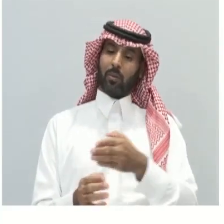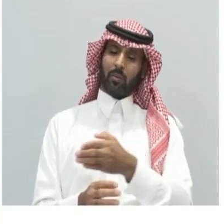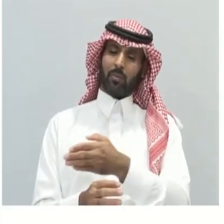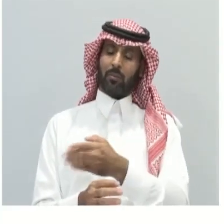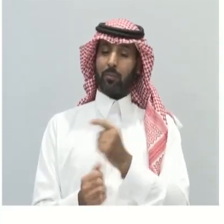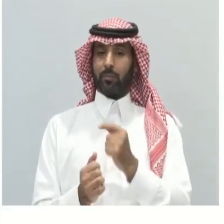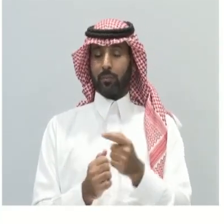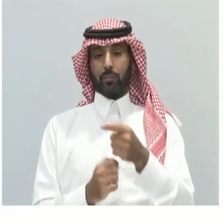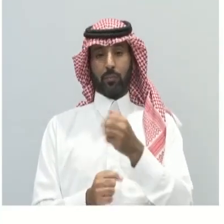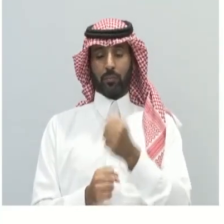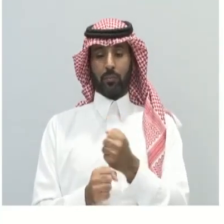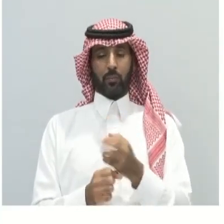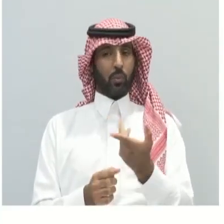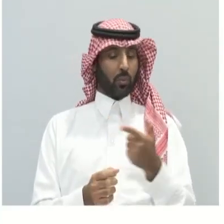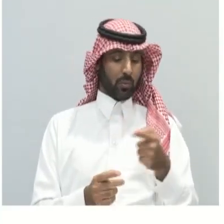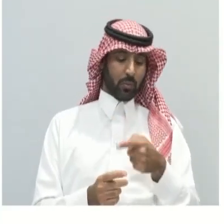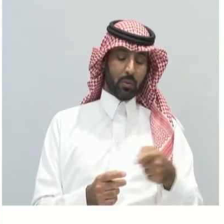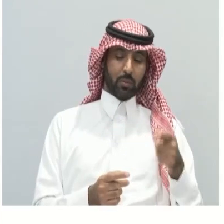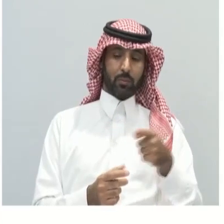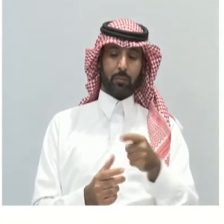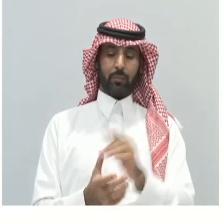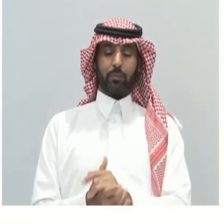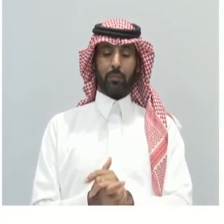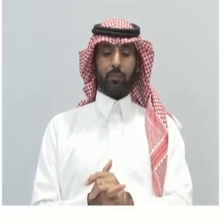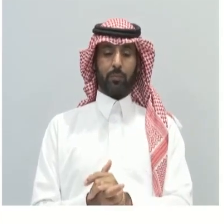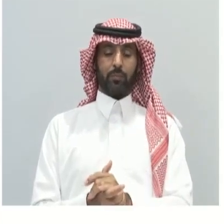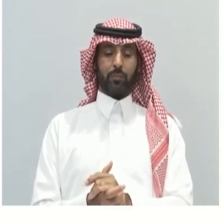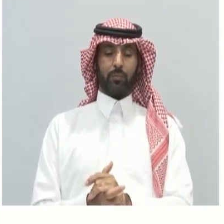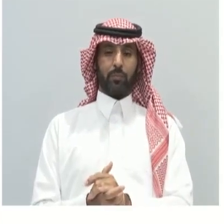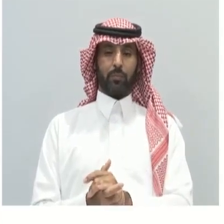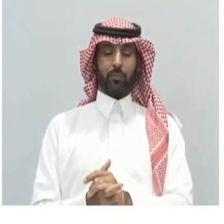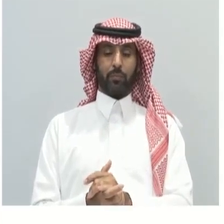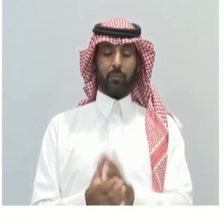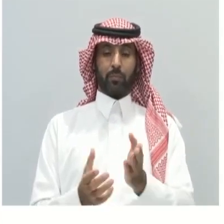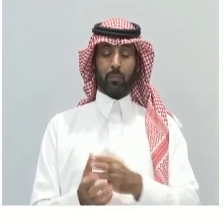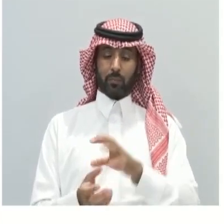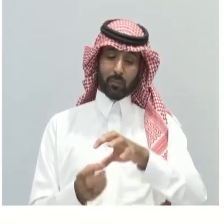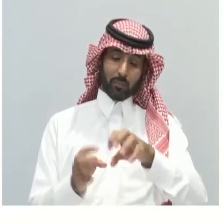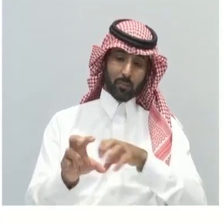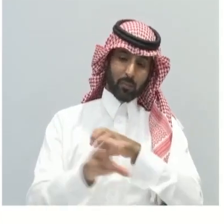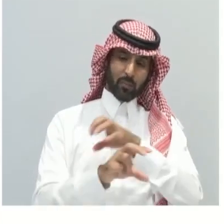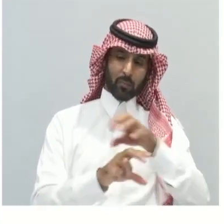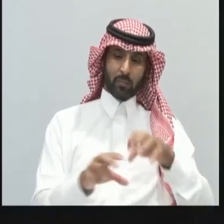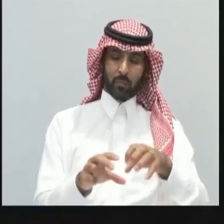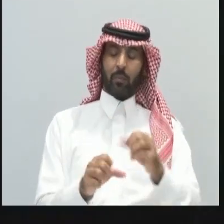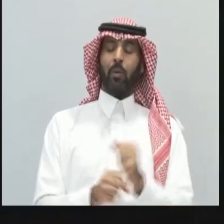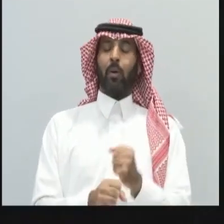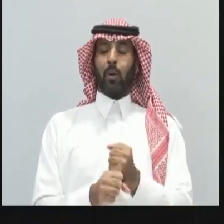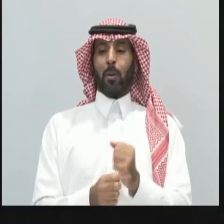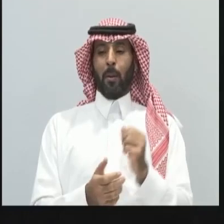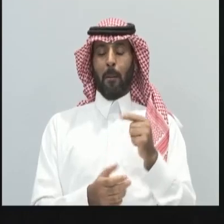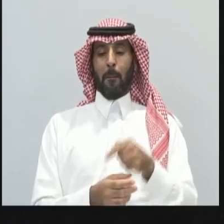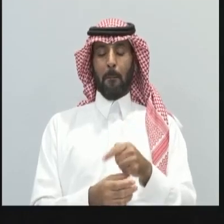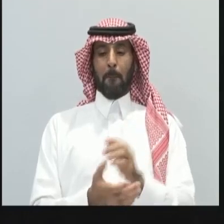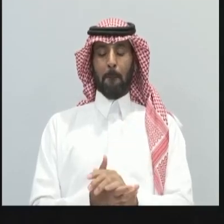sentences another way. Change the order of the direct and indirect object in each sentence. If it's not possible, remember, if it's